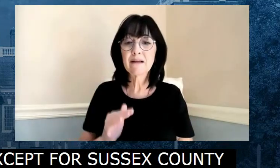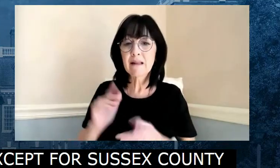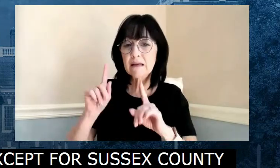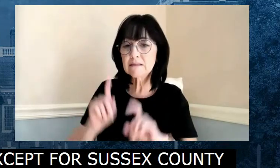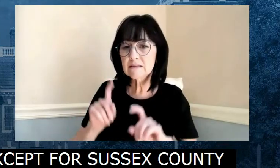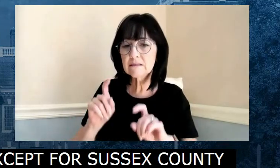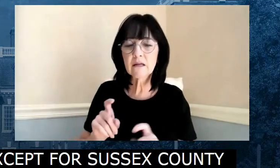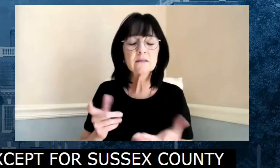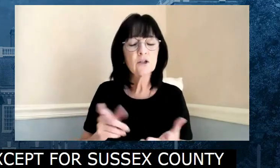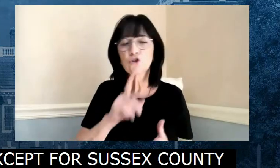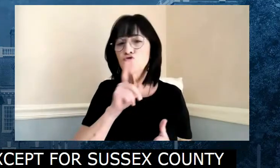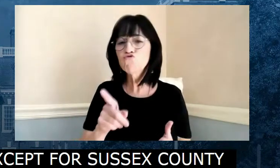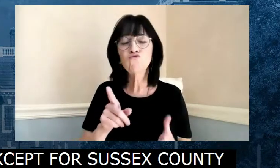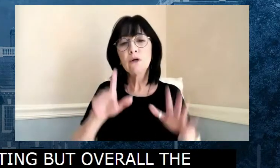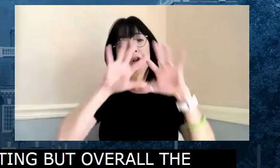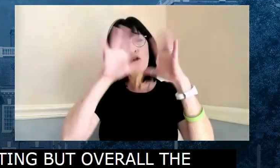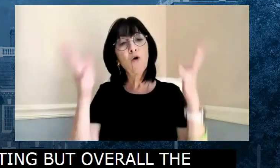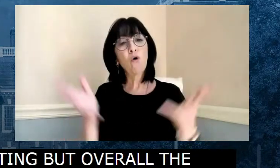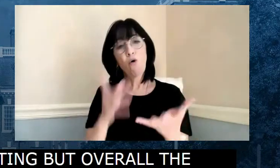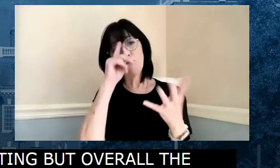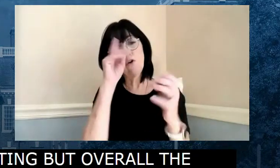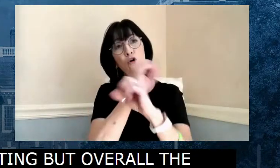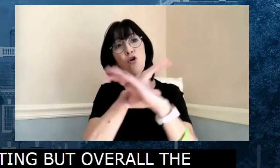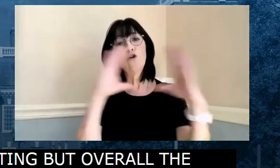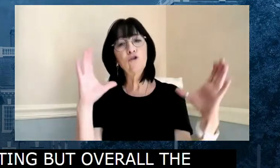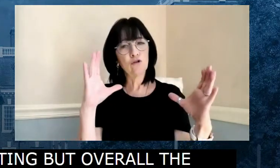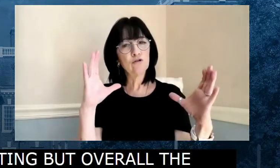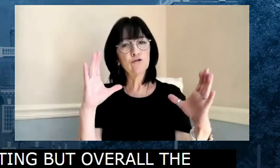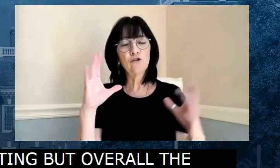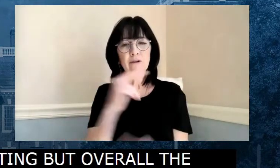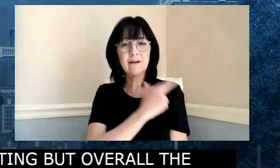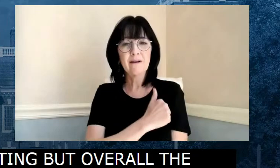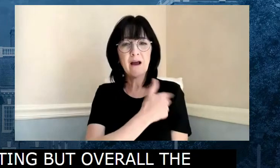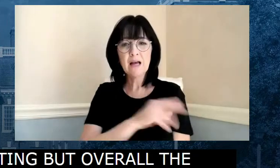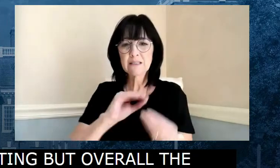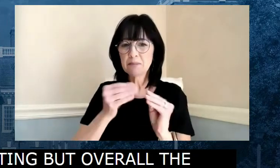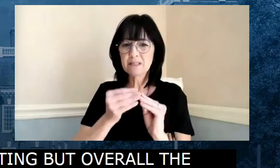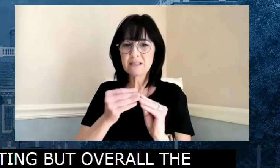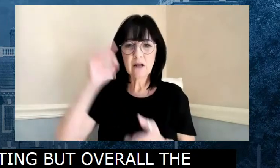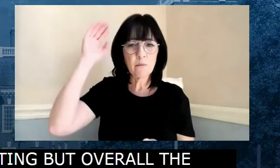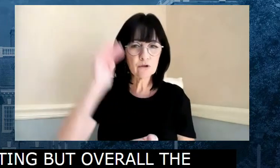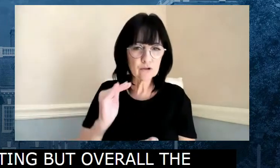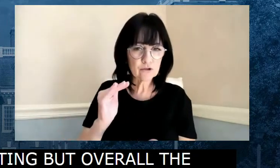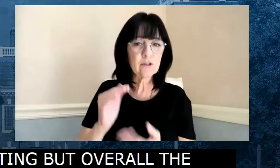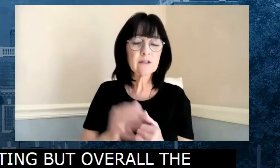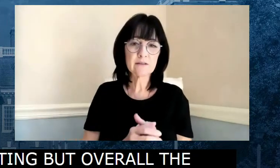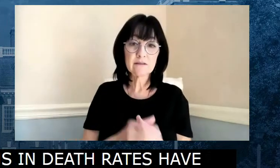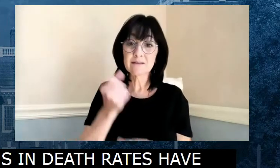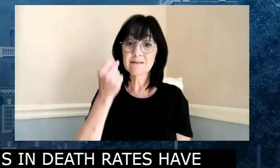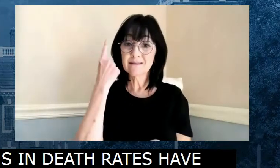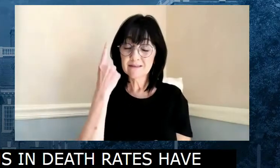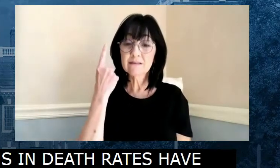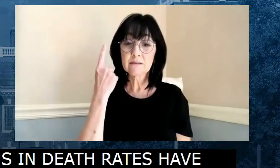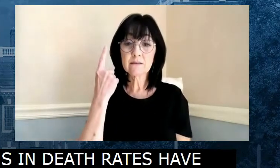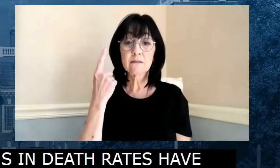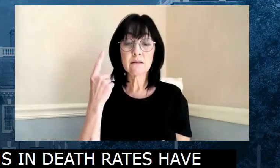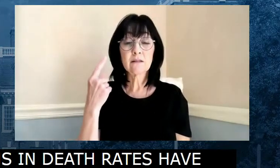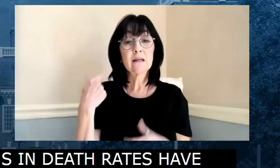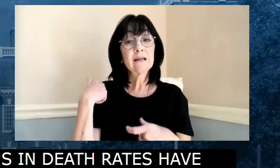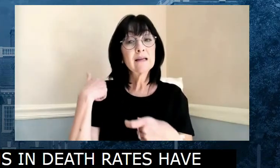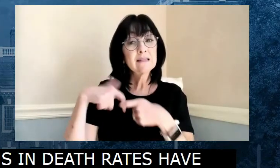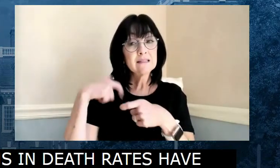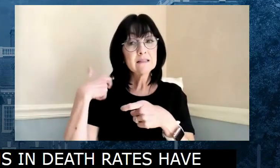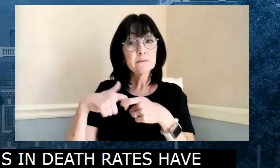the numbers look good. Hospitalization and death rates have decreased. Hispanics have the highest case rates in Newcastle and